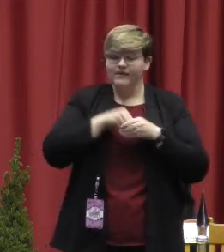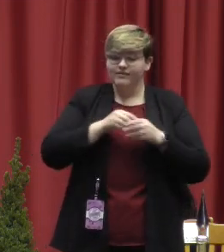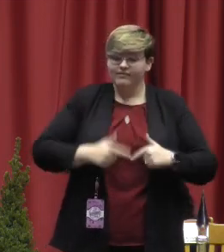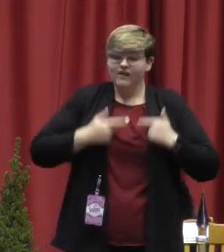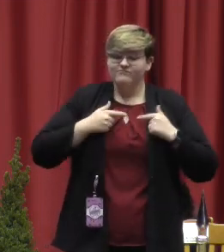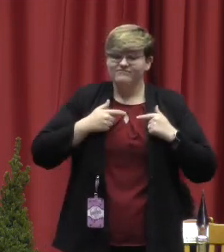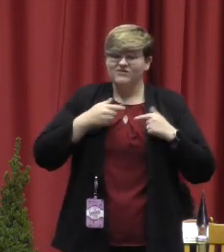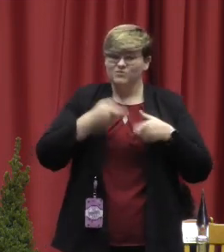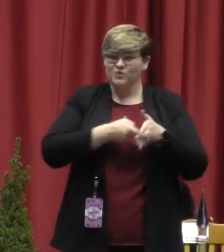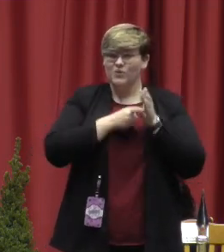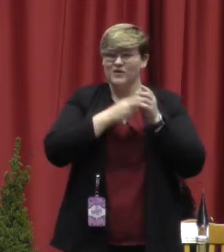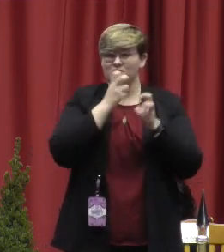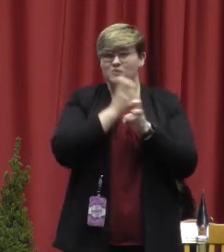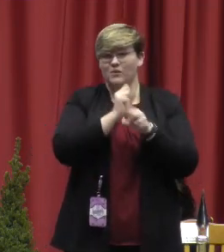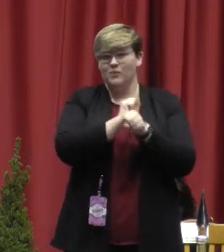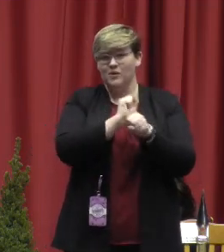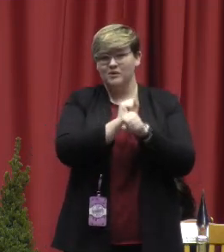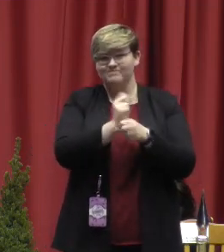effort.